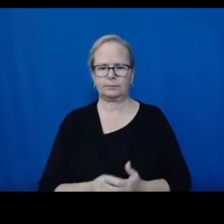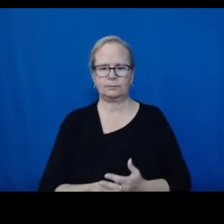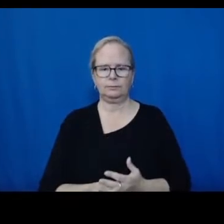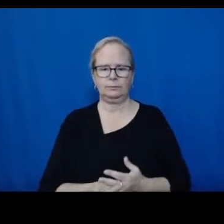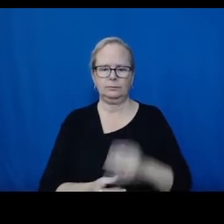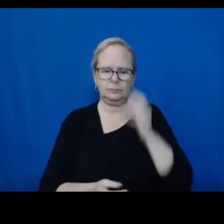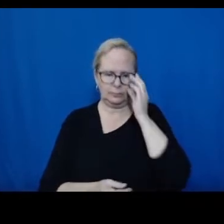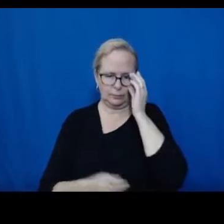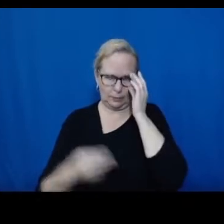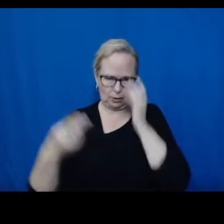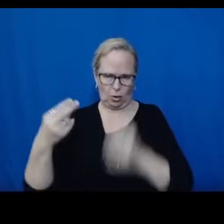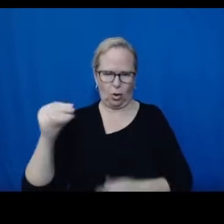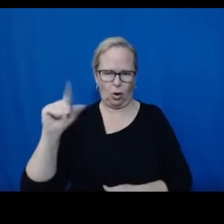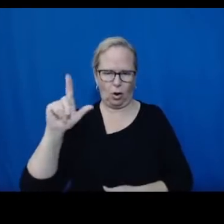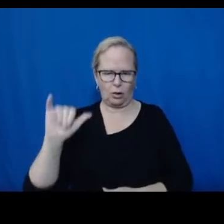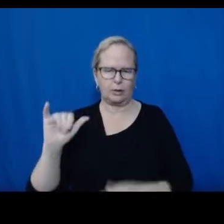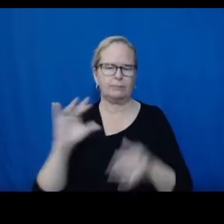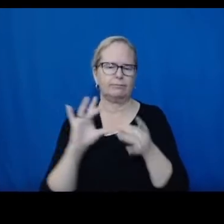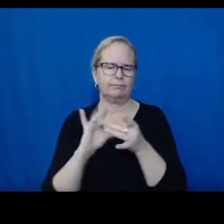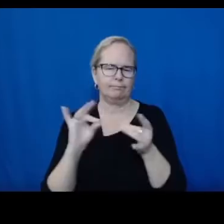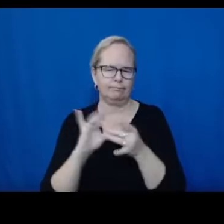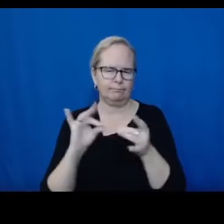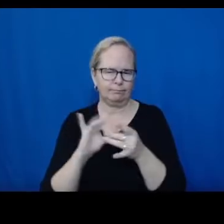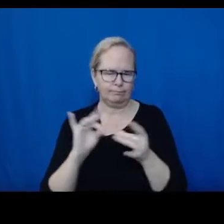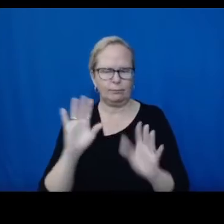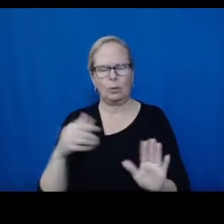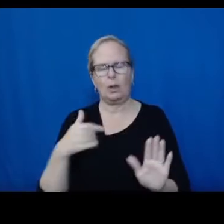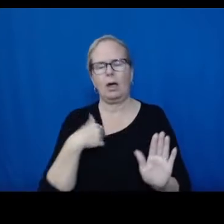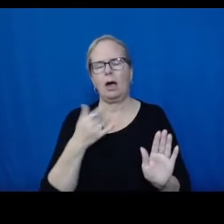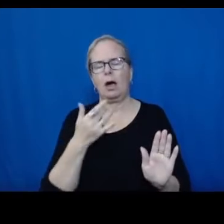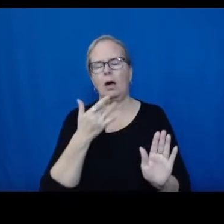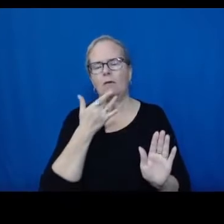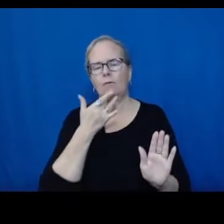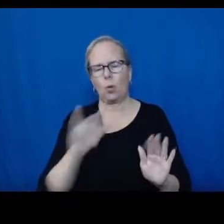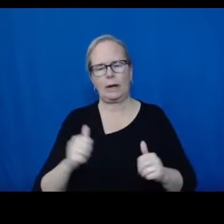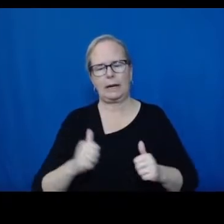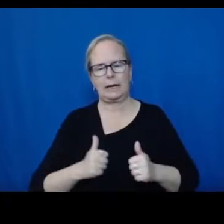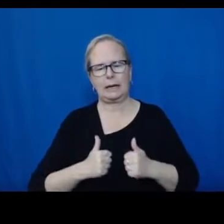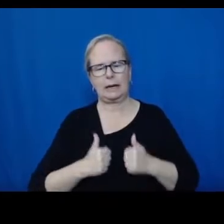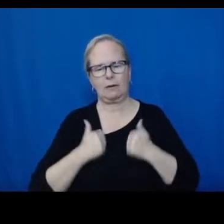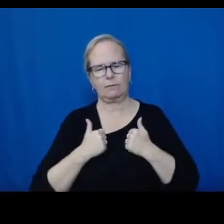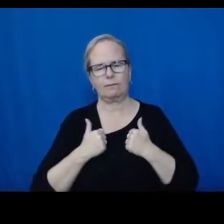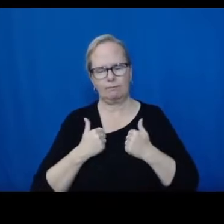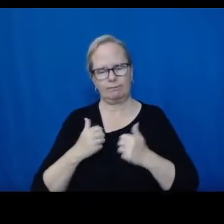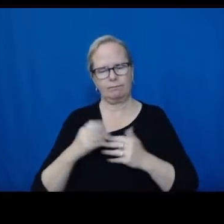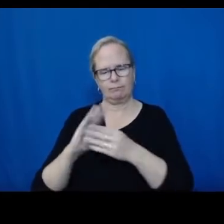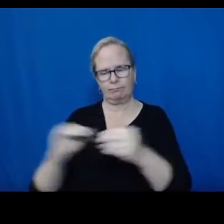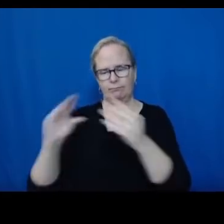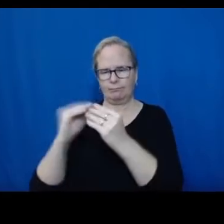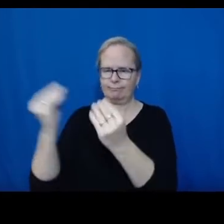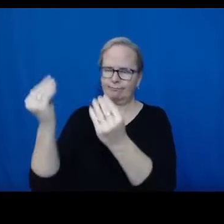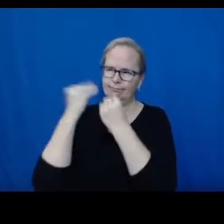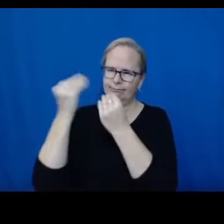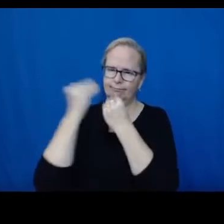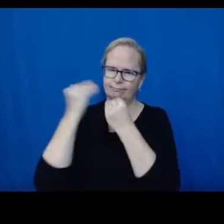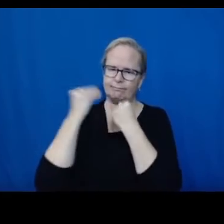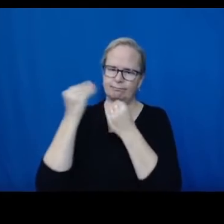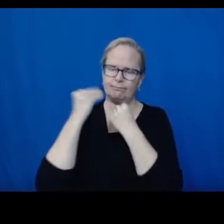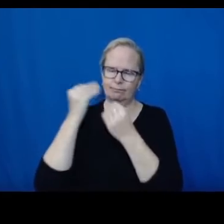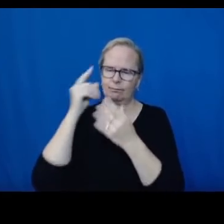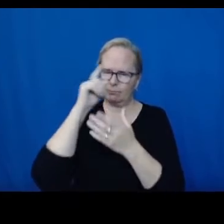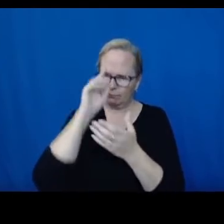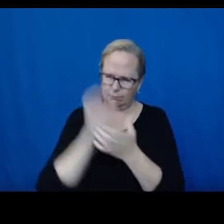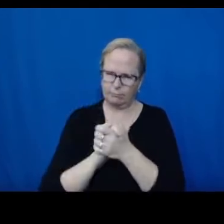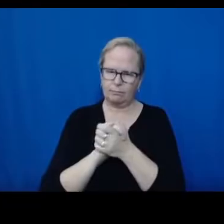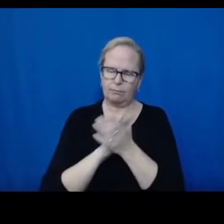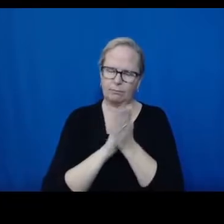I feel very fortunate that my life experience has led me to have a strong belief in public health and a strong